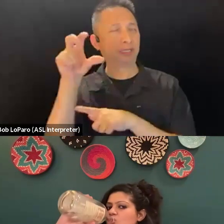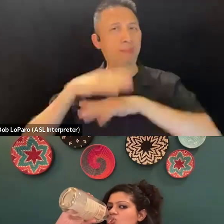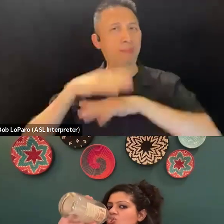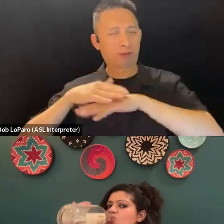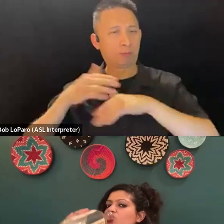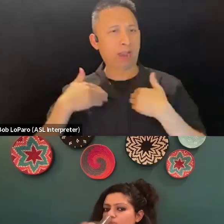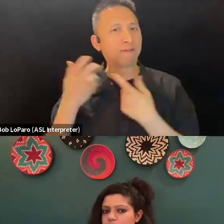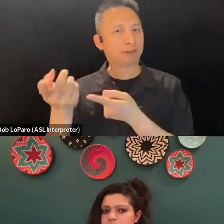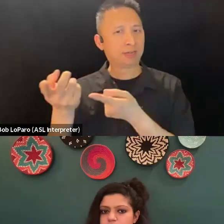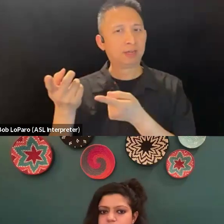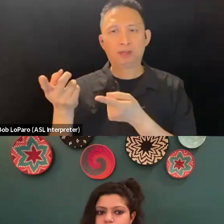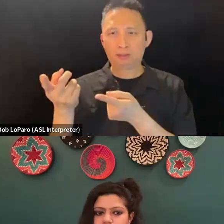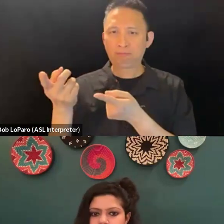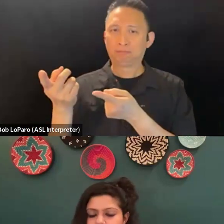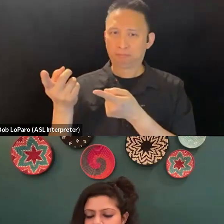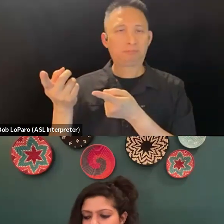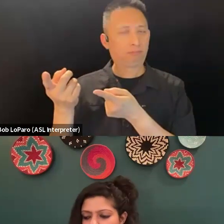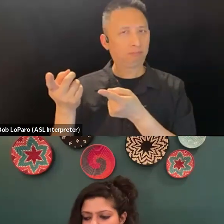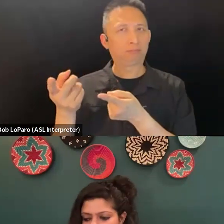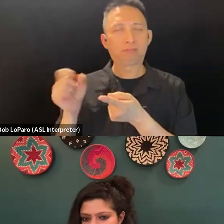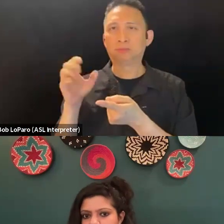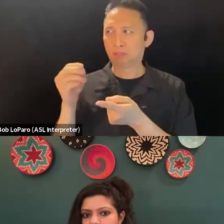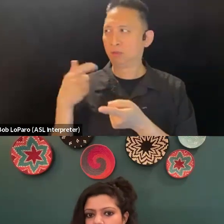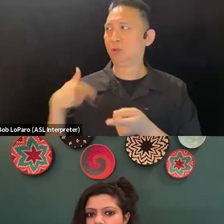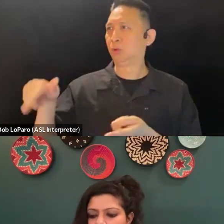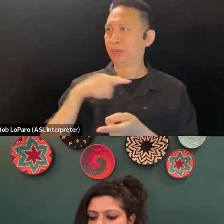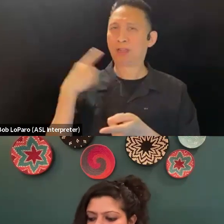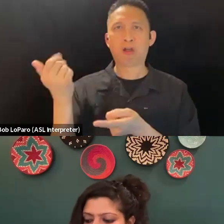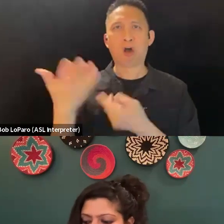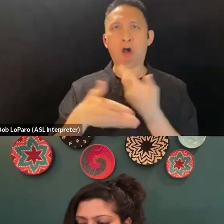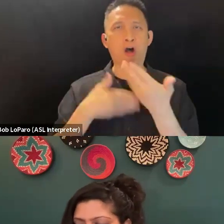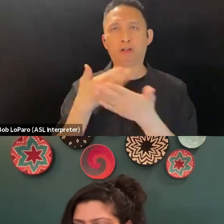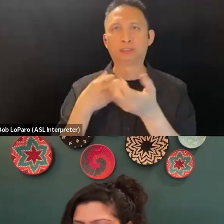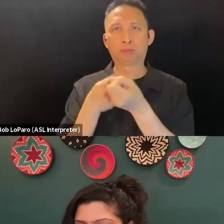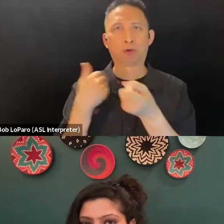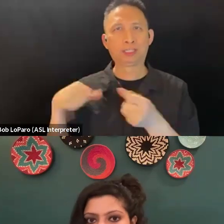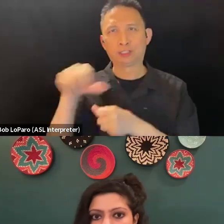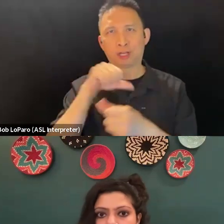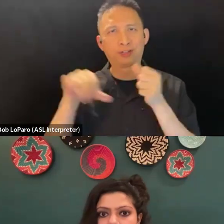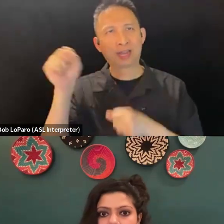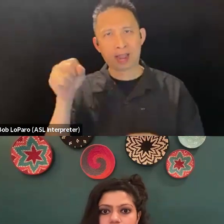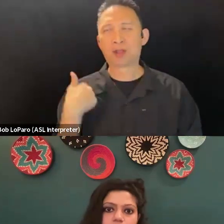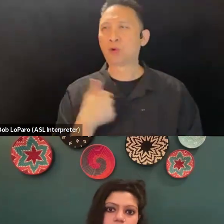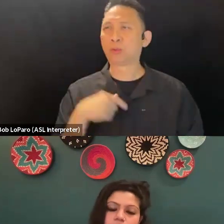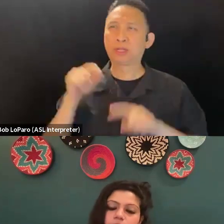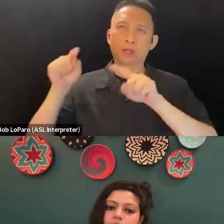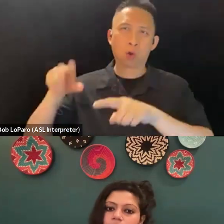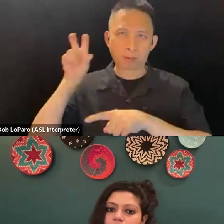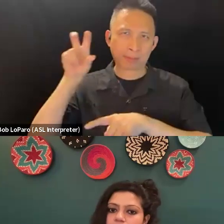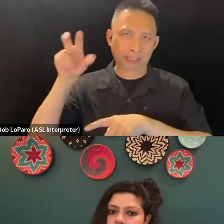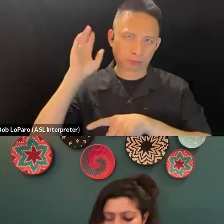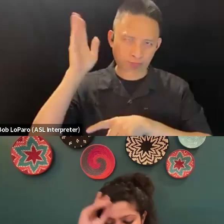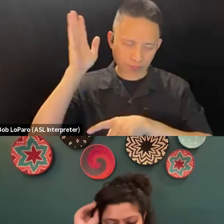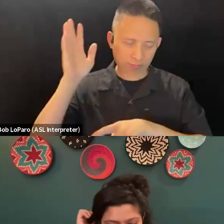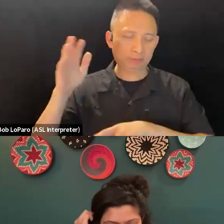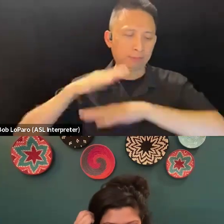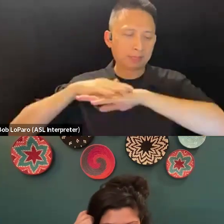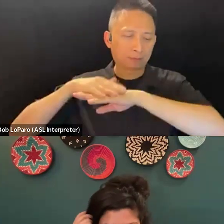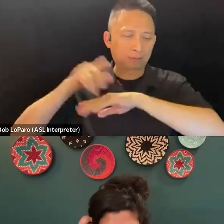But then I try and use all of that into my producing projects. And also I do a lot of, as you know, Arya, a lot of phone calls with people